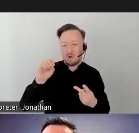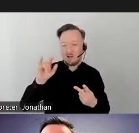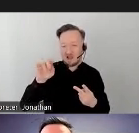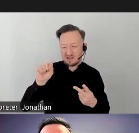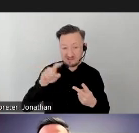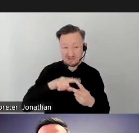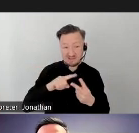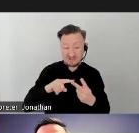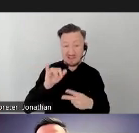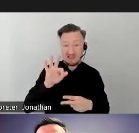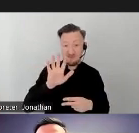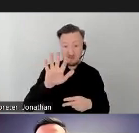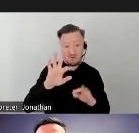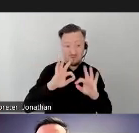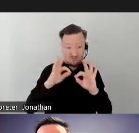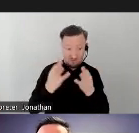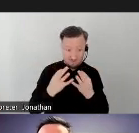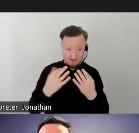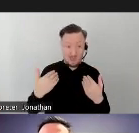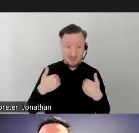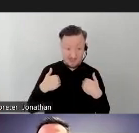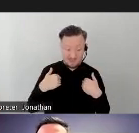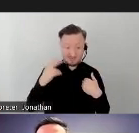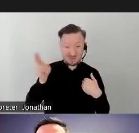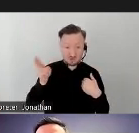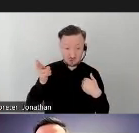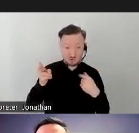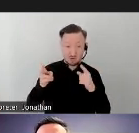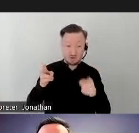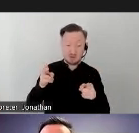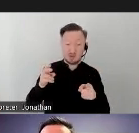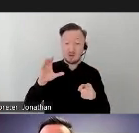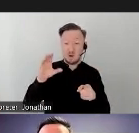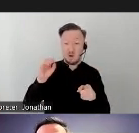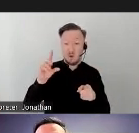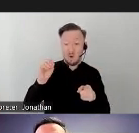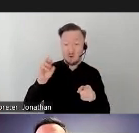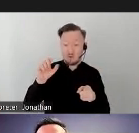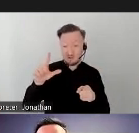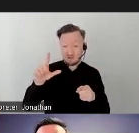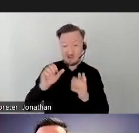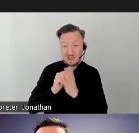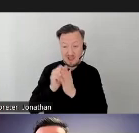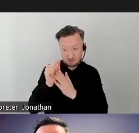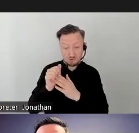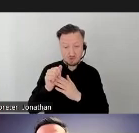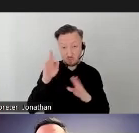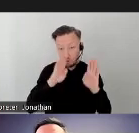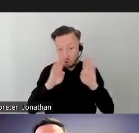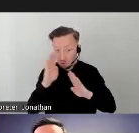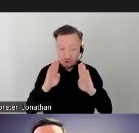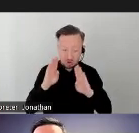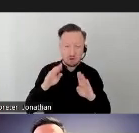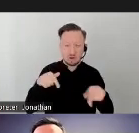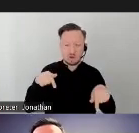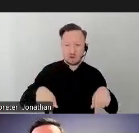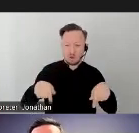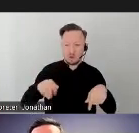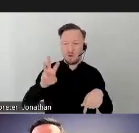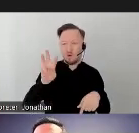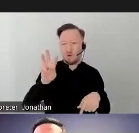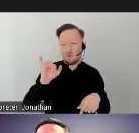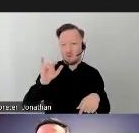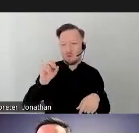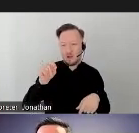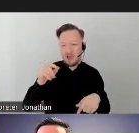family members with the colorectal cancer history or worried about genetic testing, Wilmot Center has support services to do the genetic